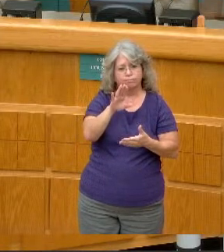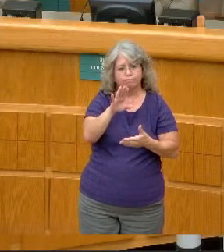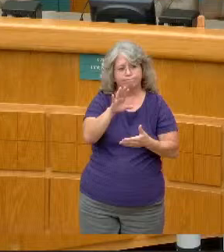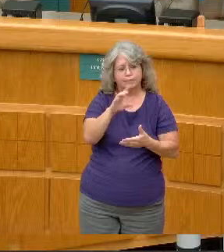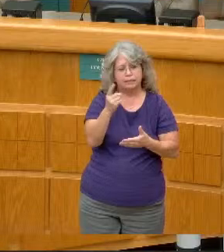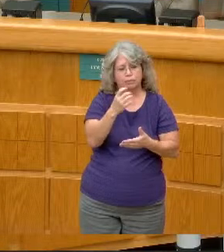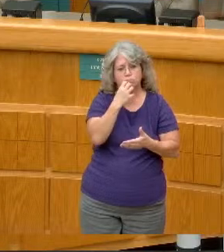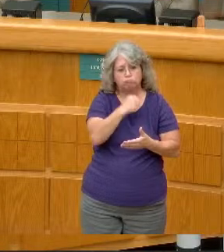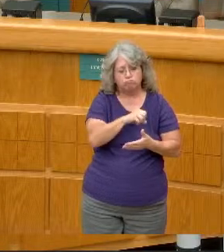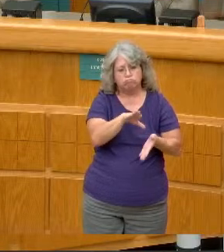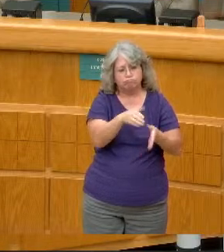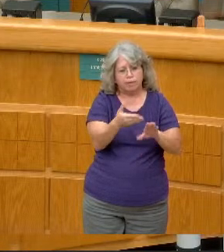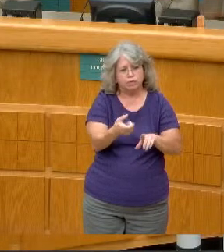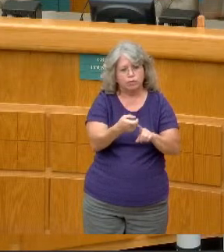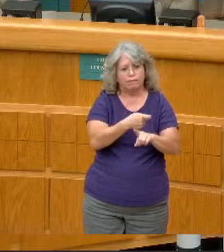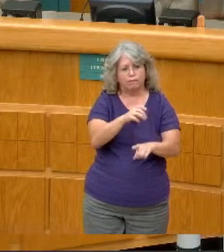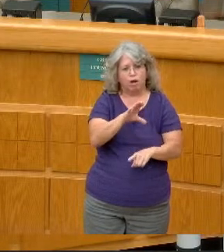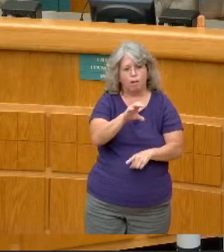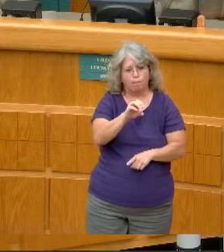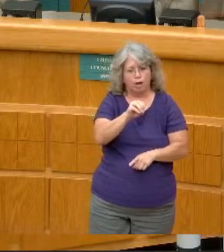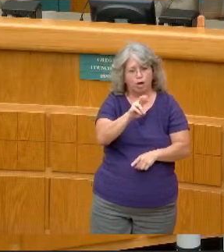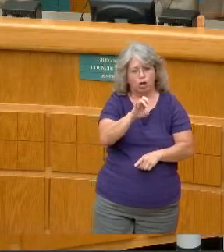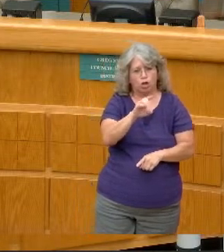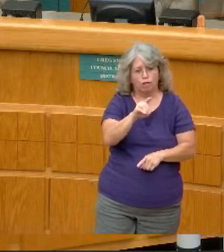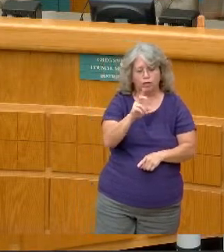And the website, you can see it here, is